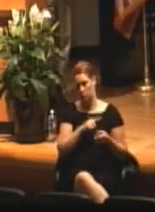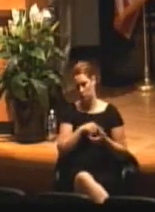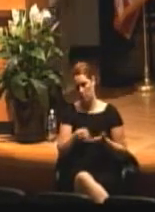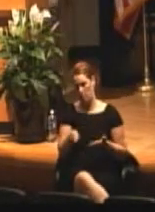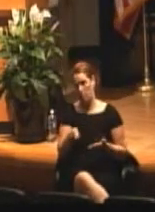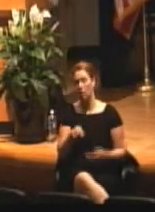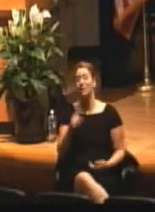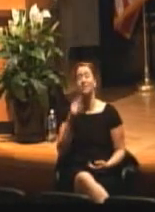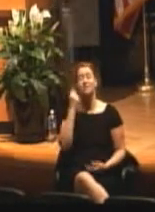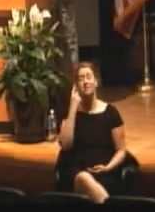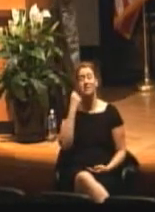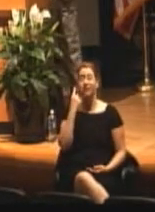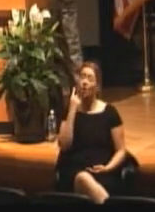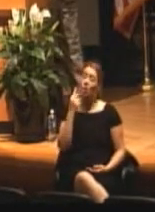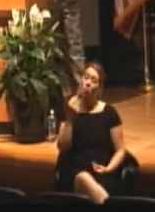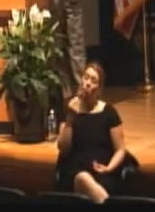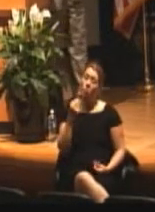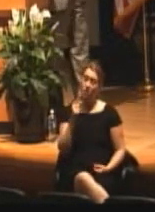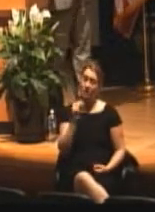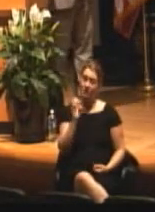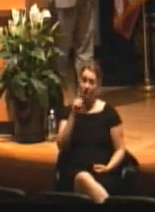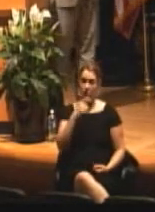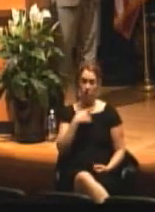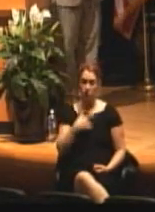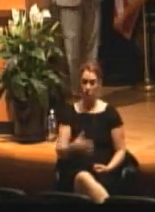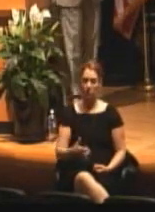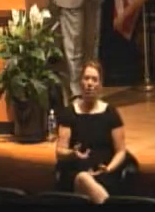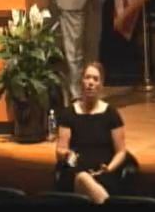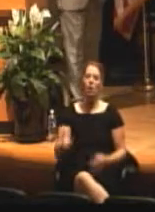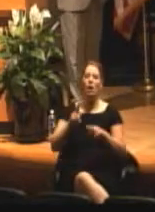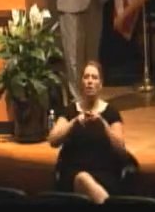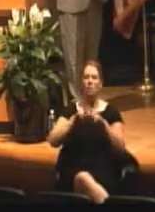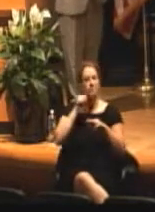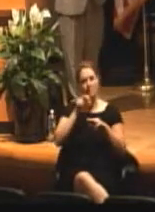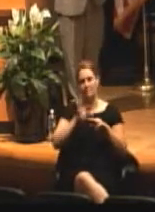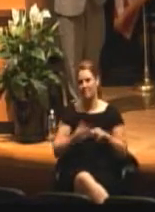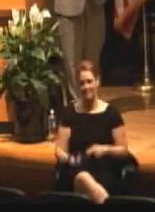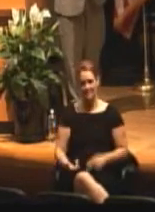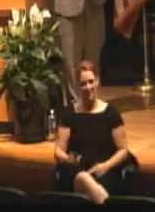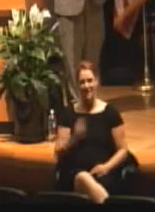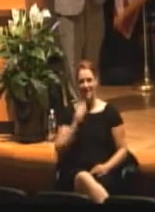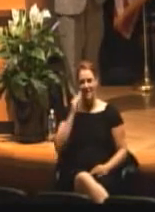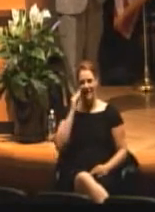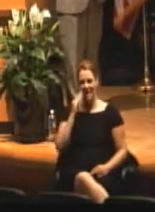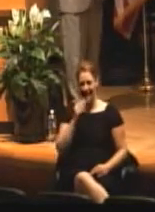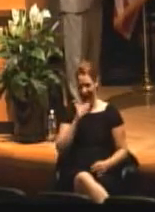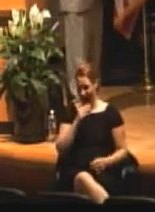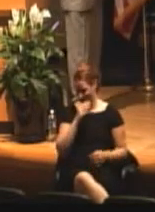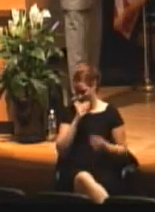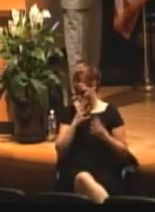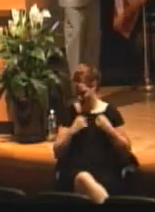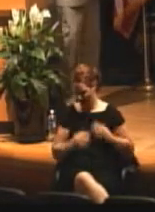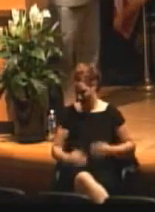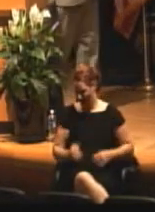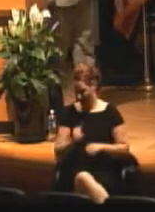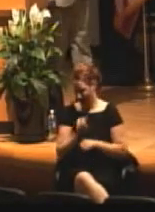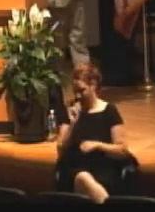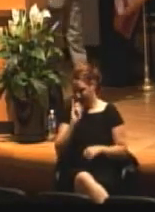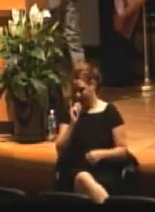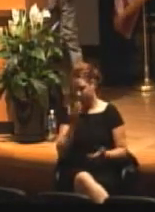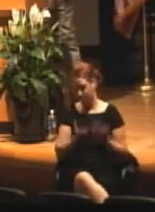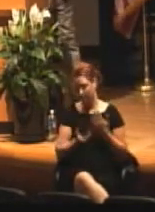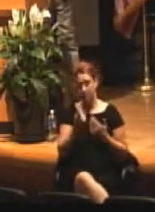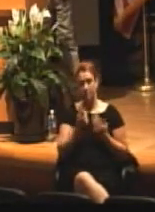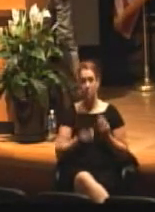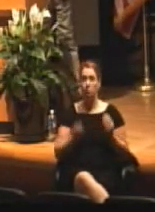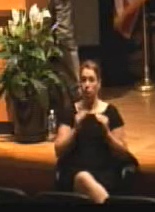property taxes have a tendency to go up. They don't usually go down. Homeowners insurance a couple years from now is probably going to be a little bit more. If you